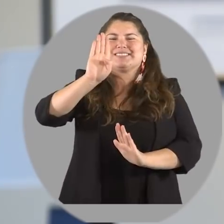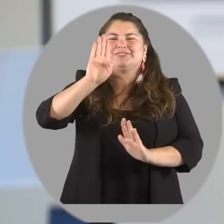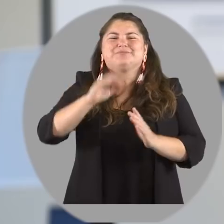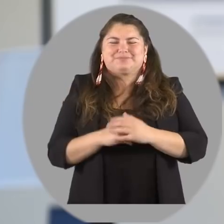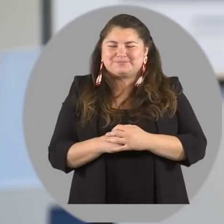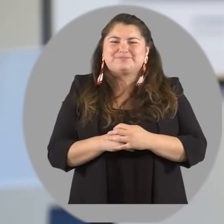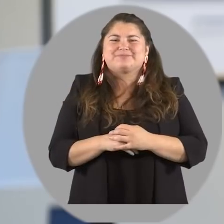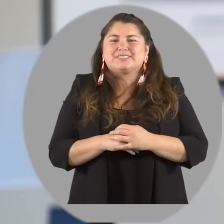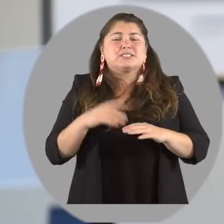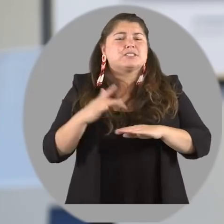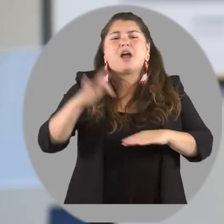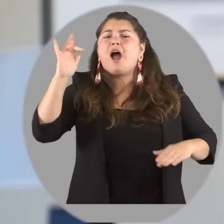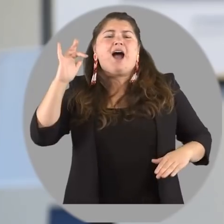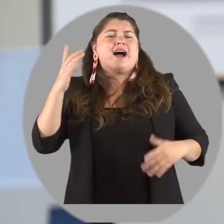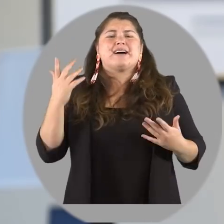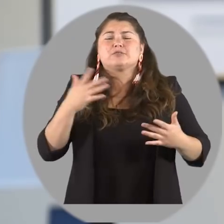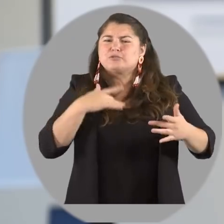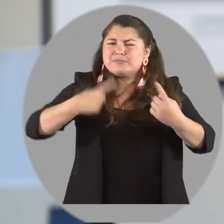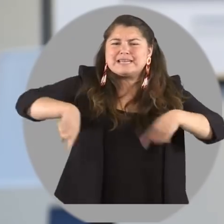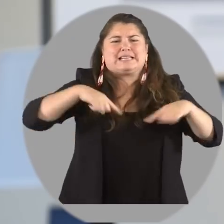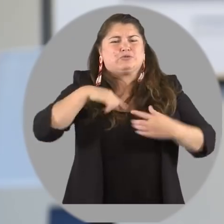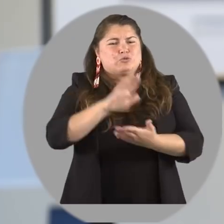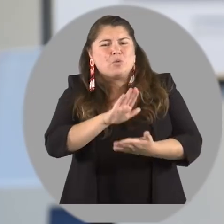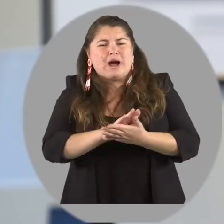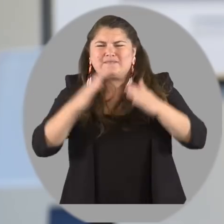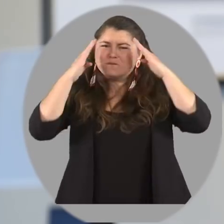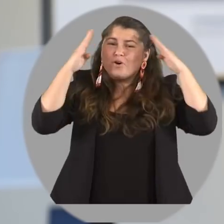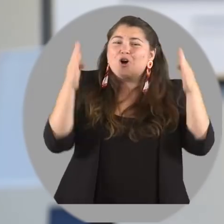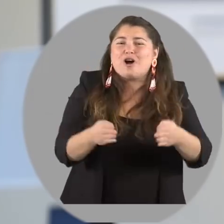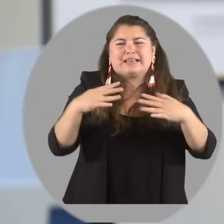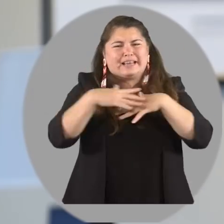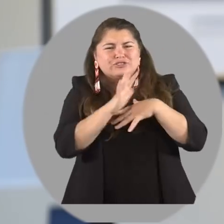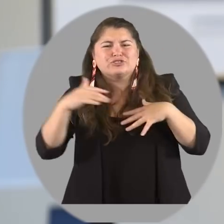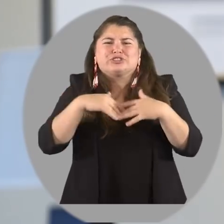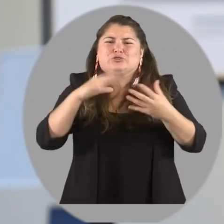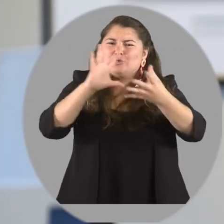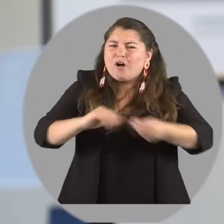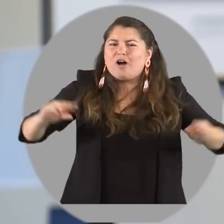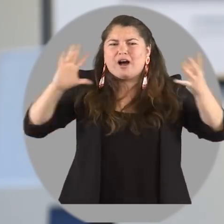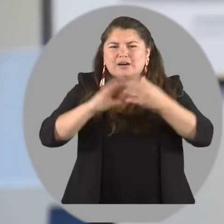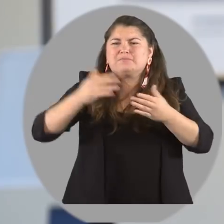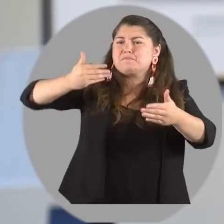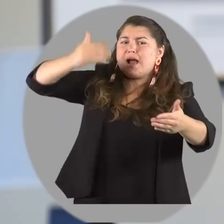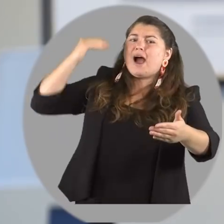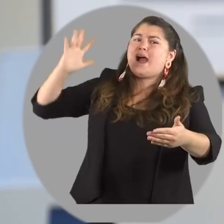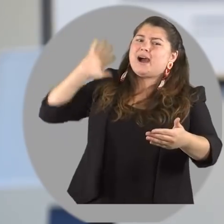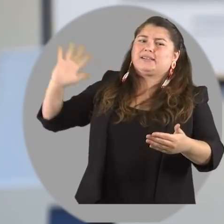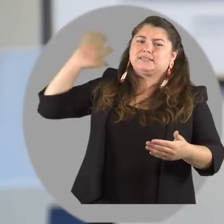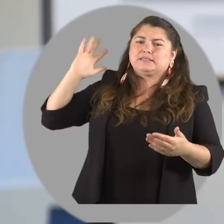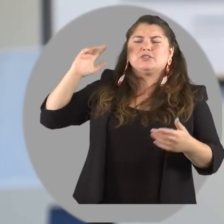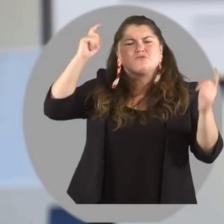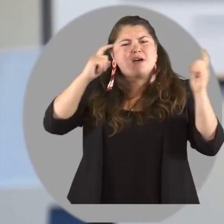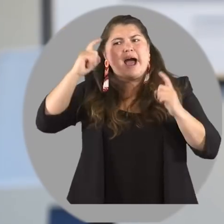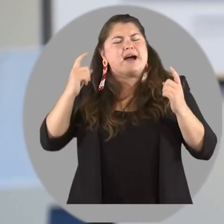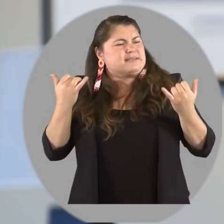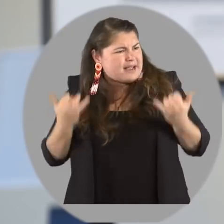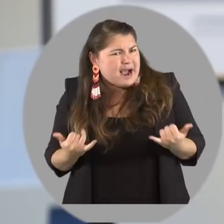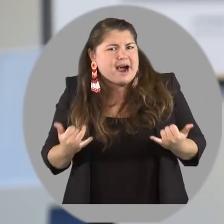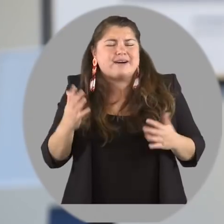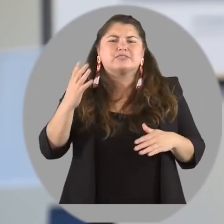to develop and soar. Schools that sit on these Indigenous lands will be places that center Indigenous stories